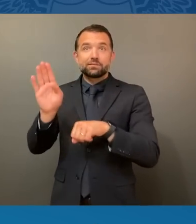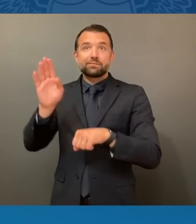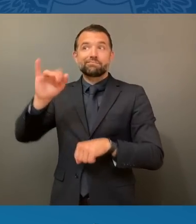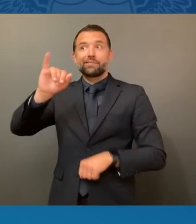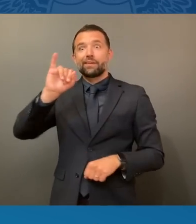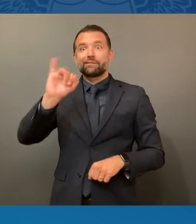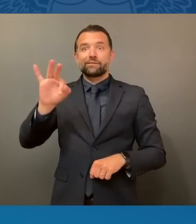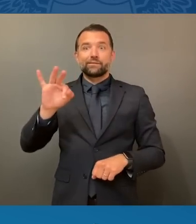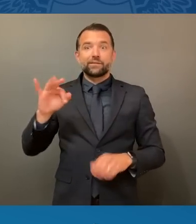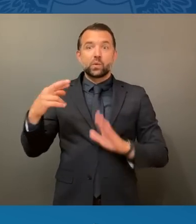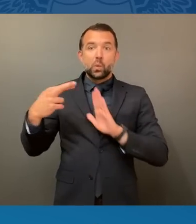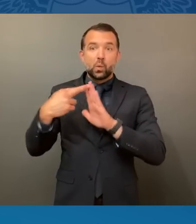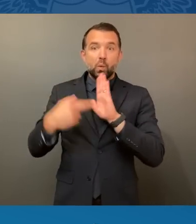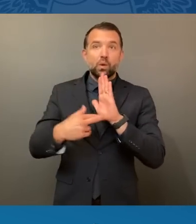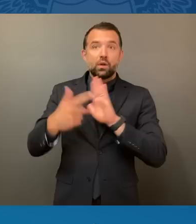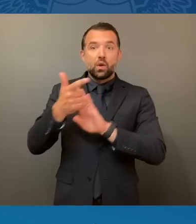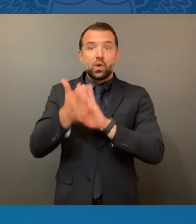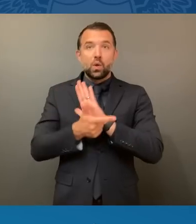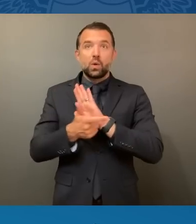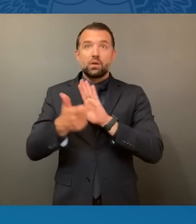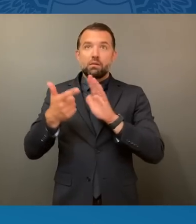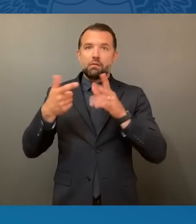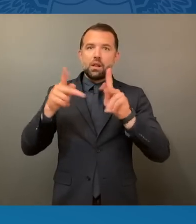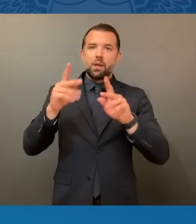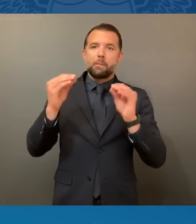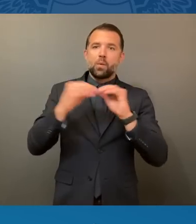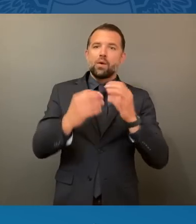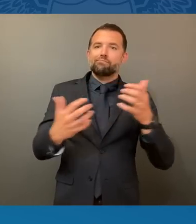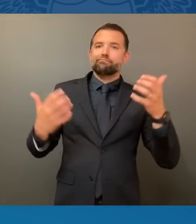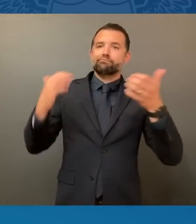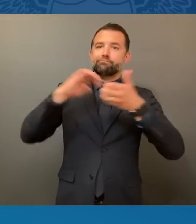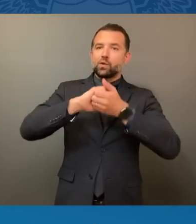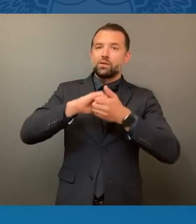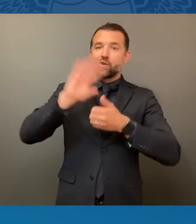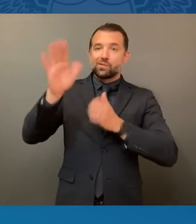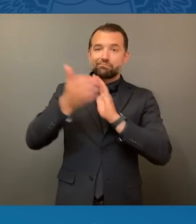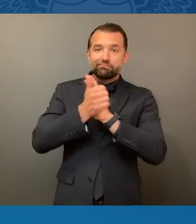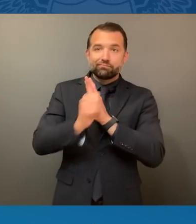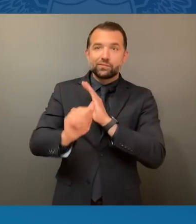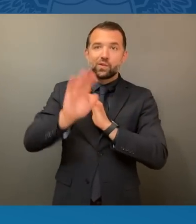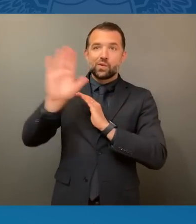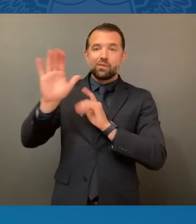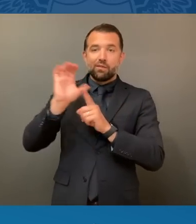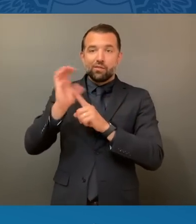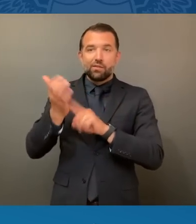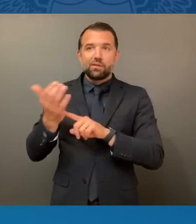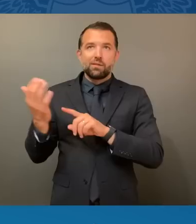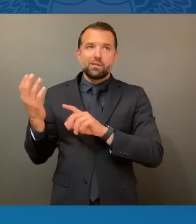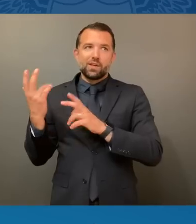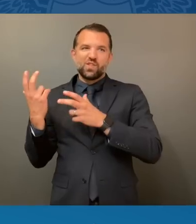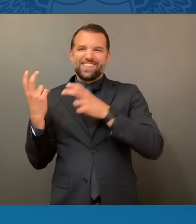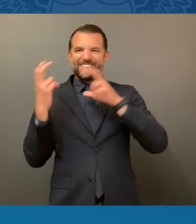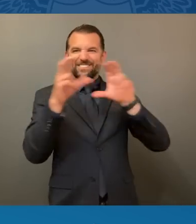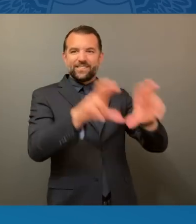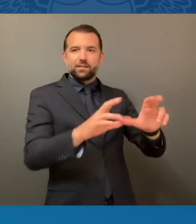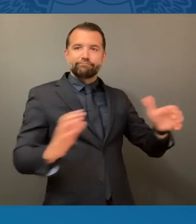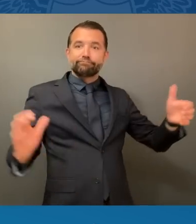meaningful investment with the skill set and the culture that understands the importance of a return on investment.